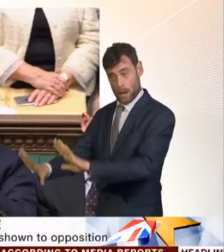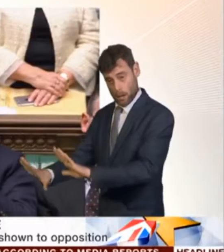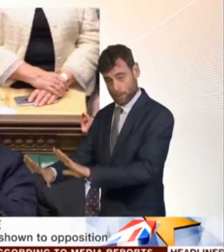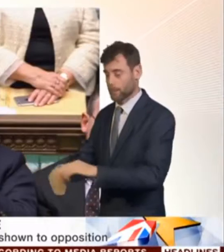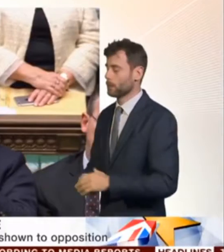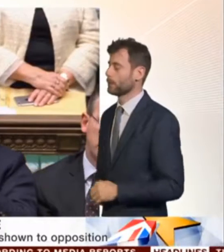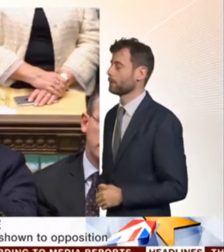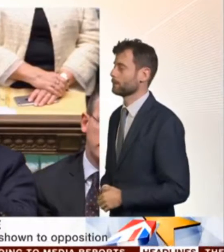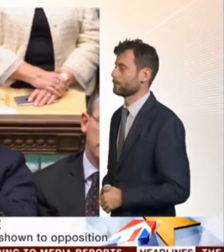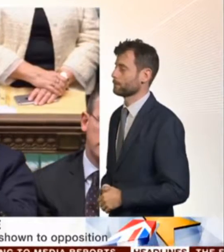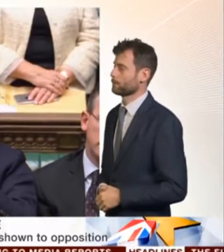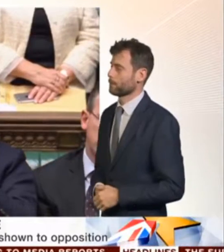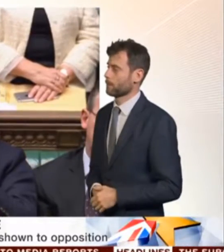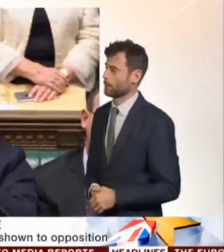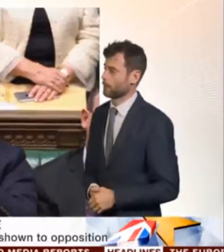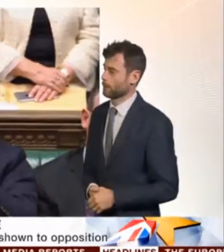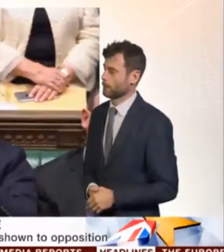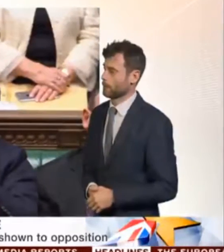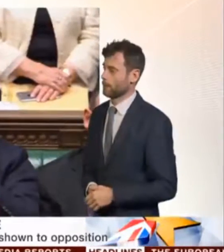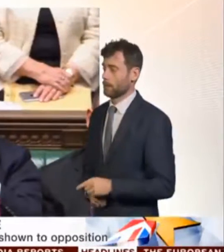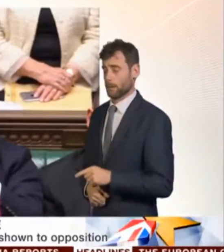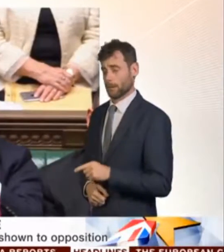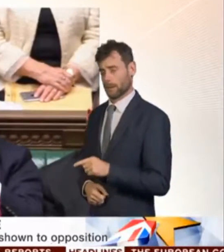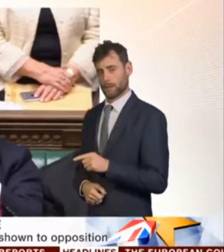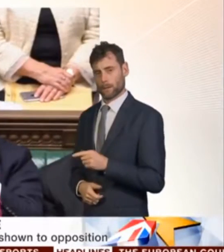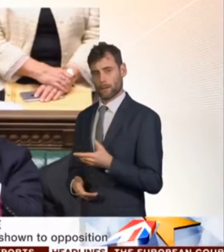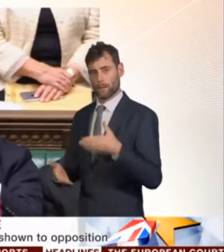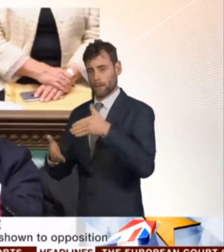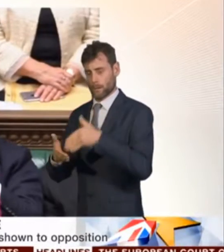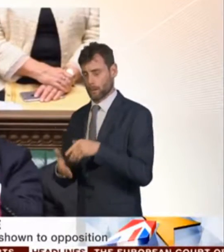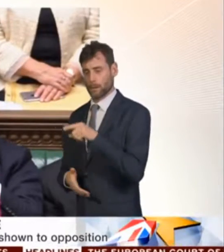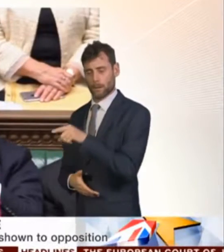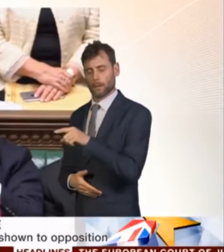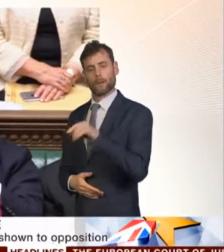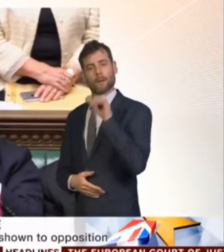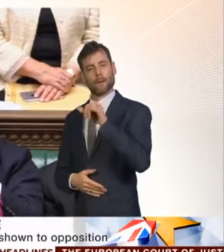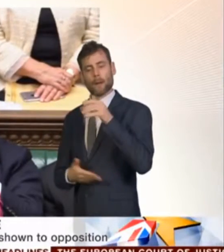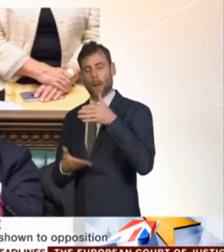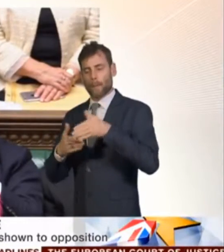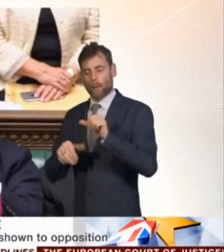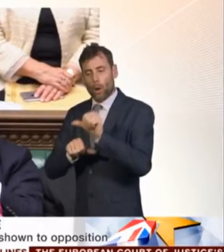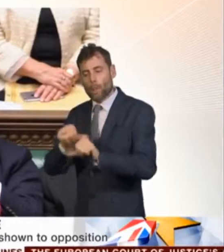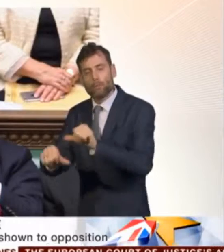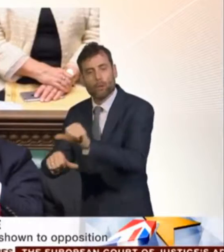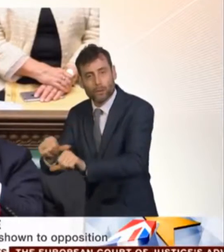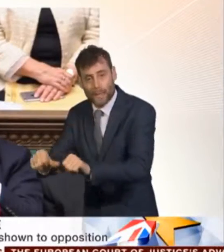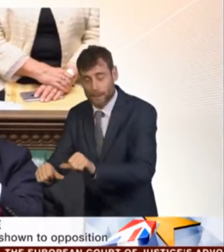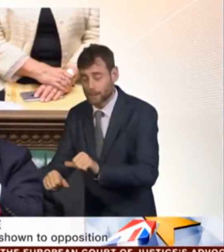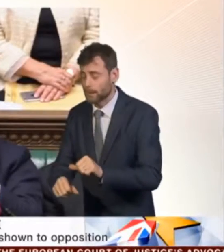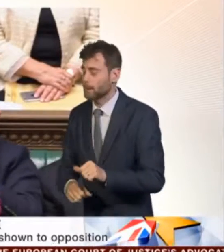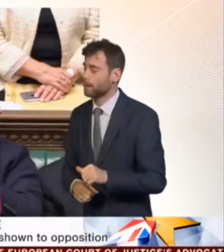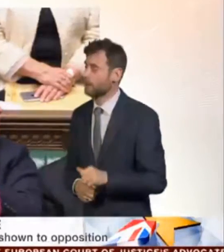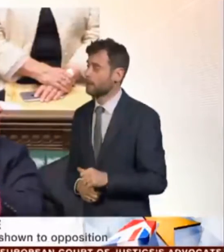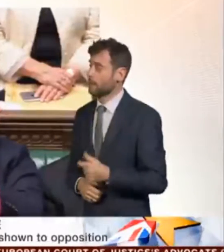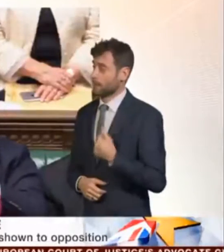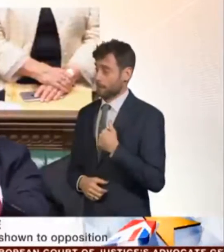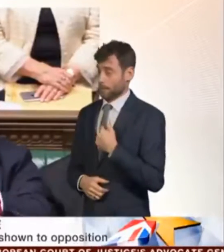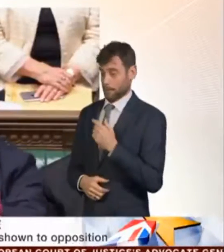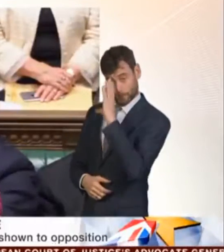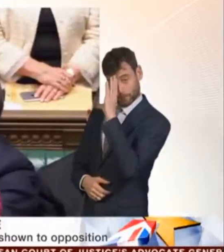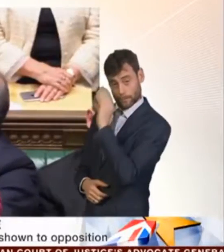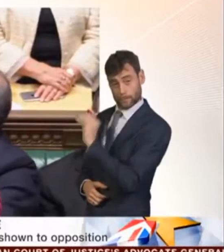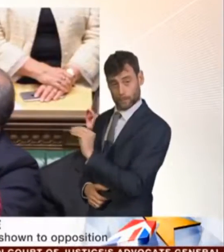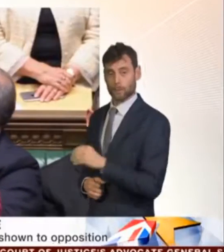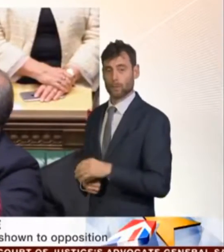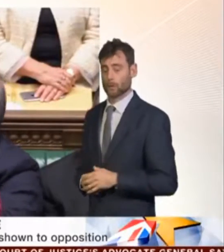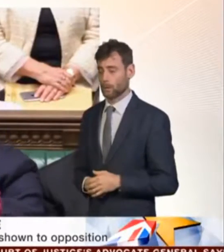Moreover, there is real doubt about the ambit of the procedure. As I said earlier, it contains no mechanism by which